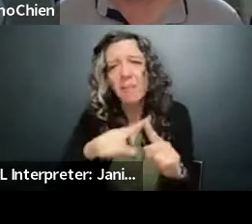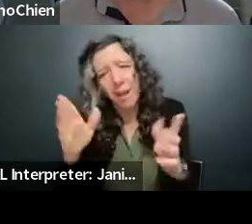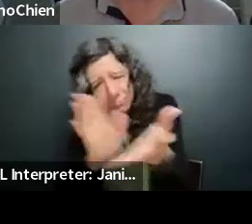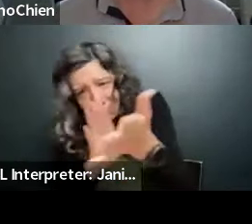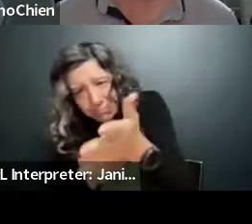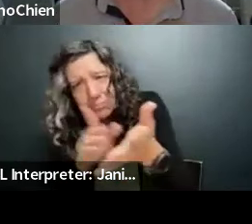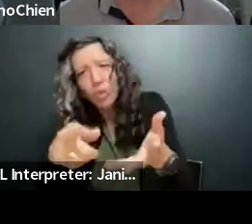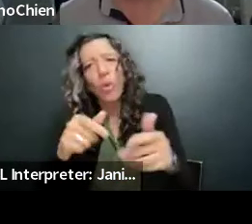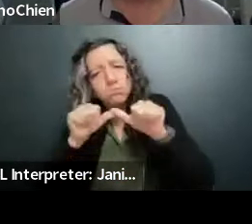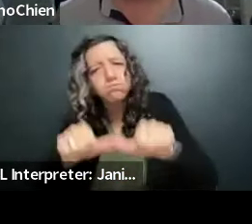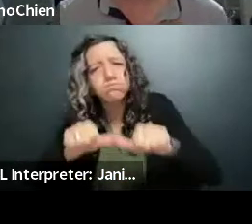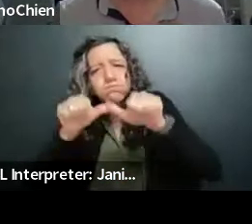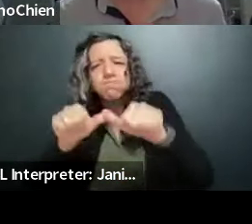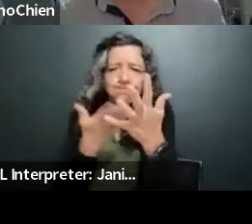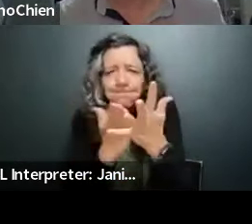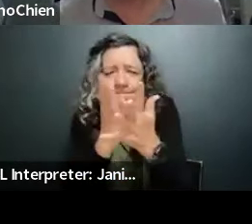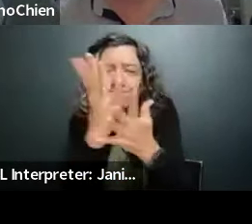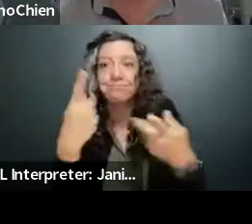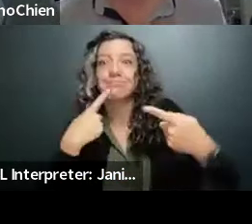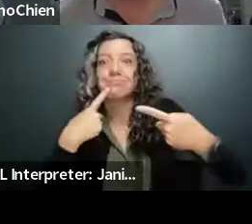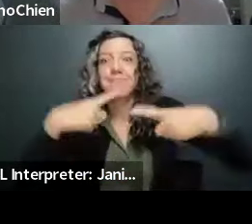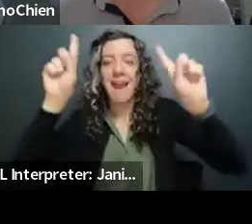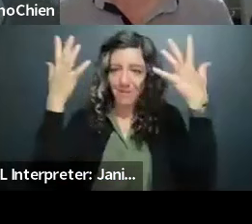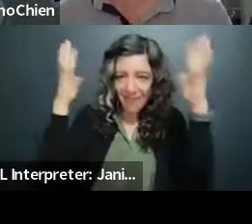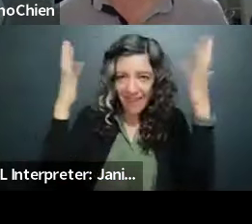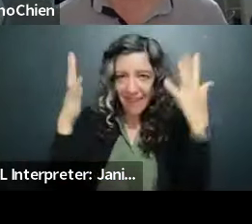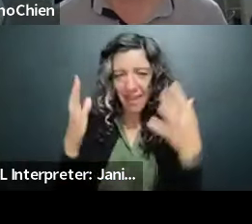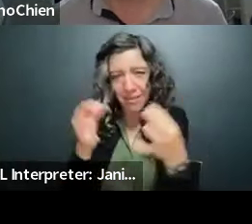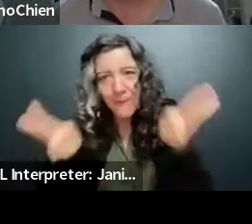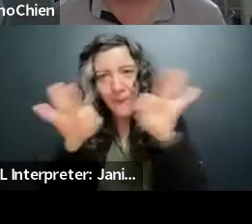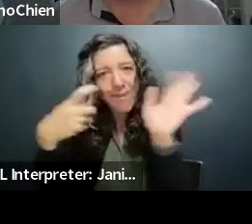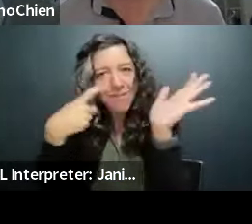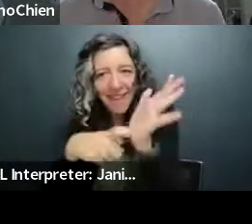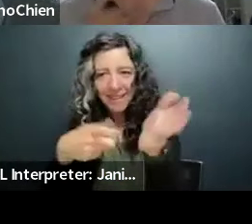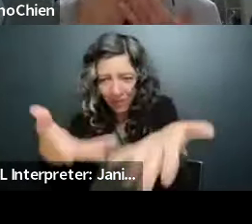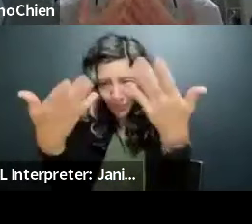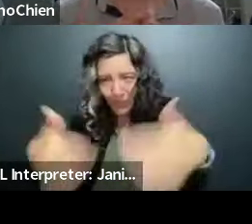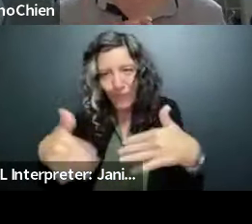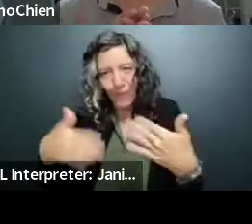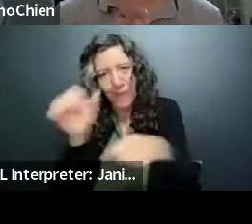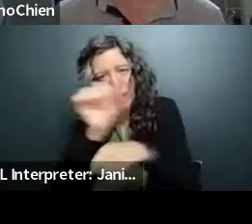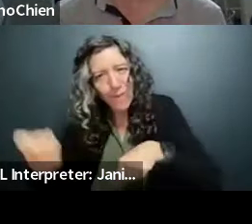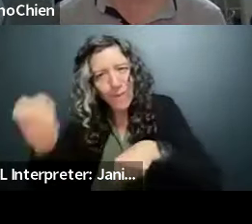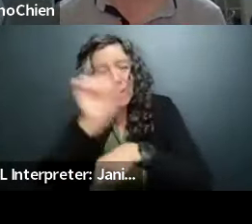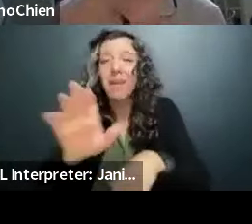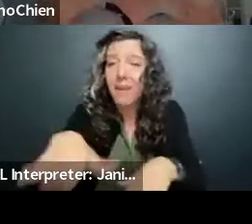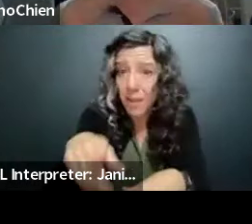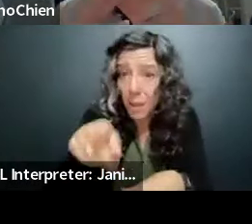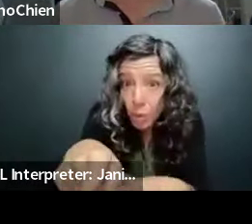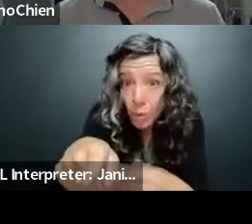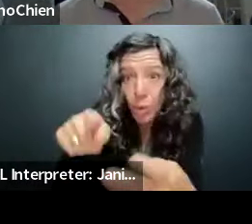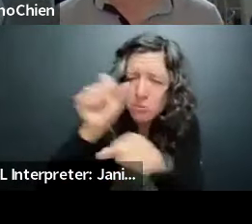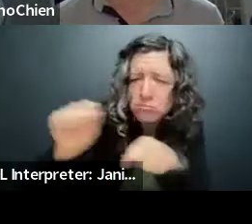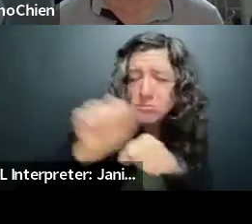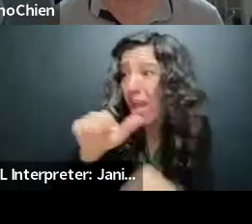you got the chance. So that perseverance is important. So yeah, that's awesome. I mean, a lot of people would probably have given up.